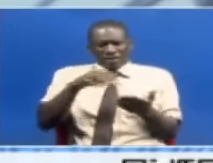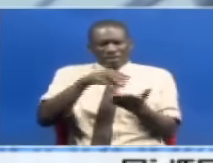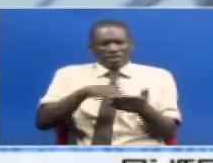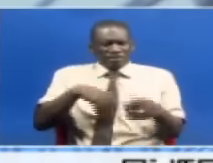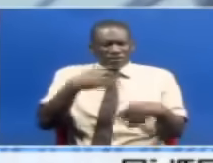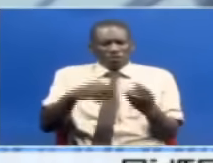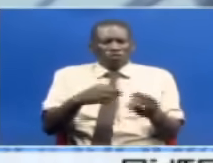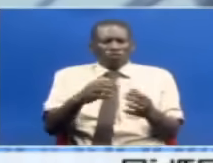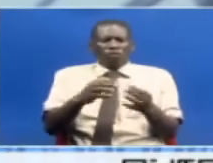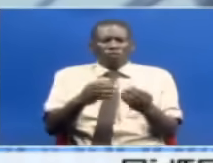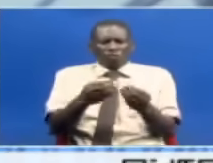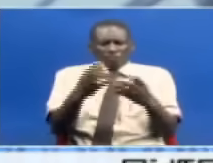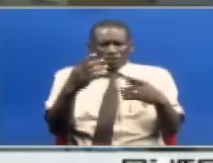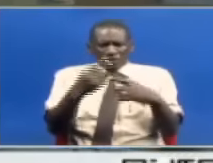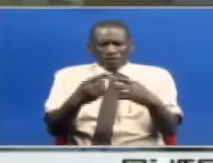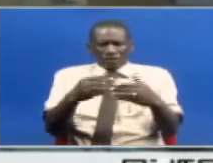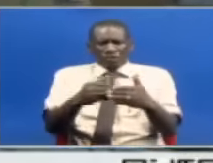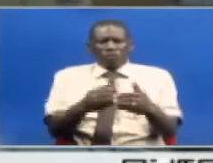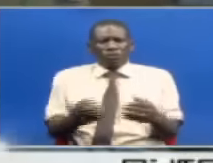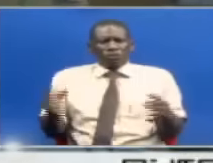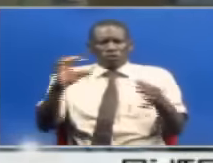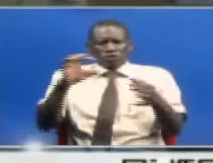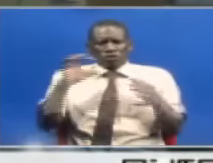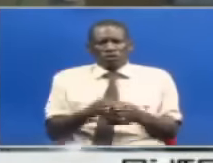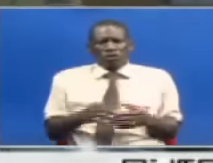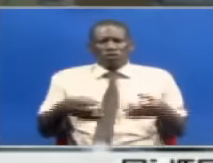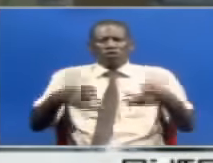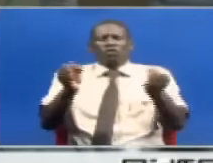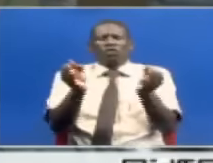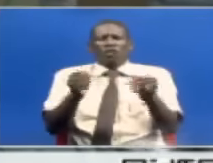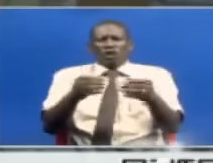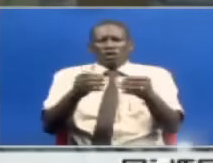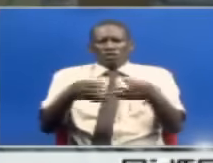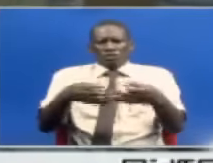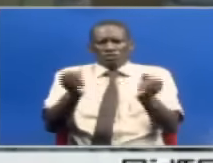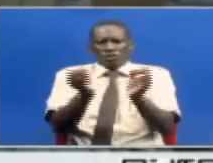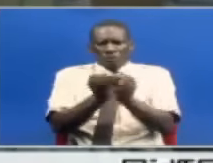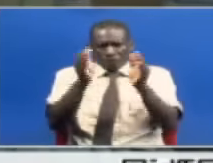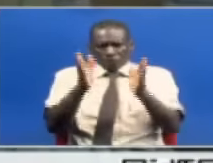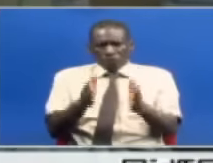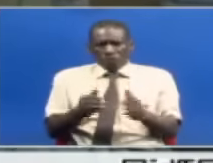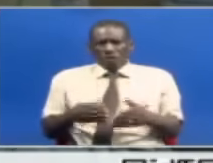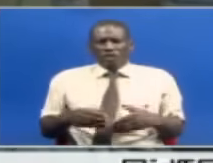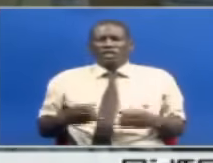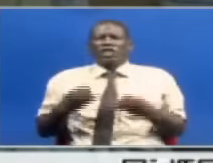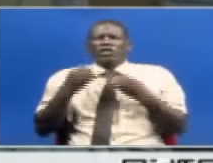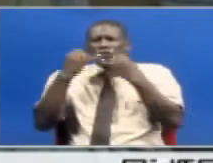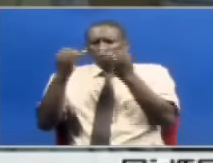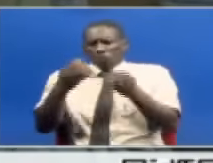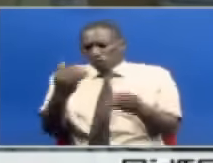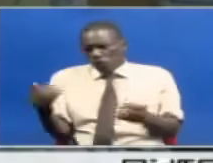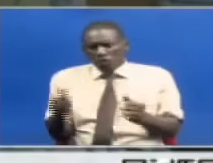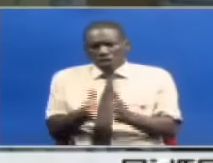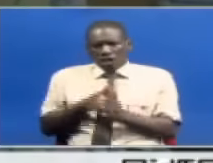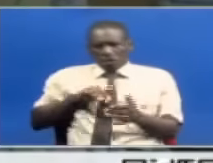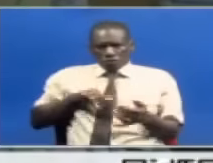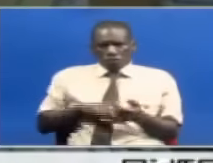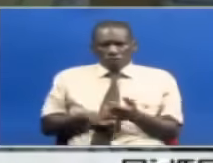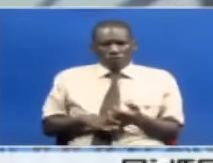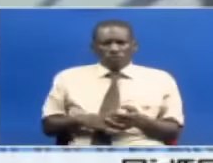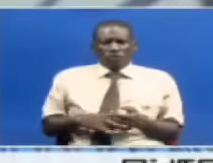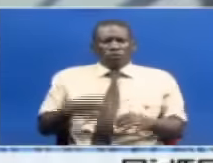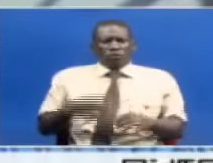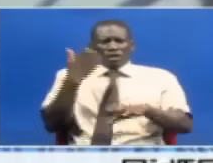time before we came in. For a family man, having to break the news to his children and wife has been a hard